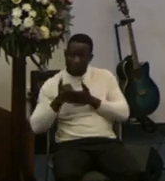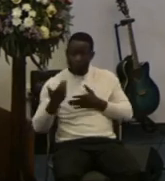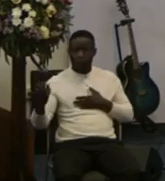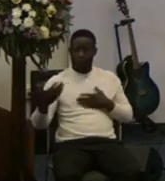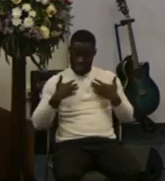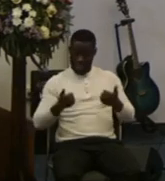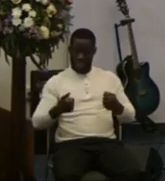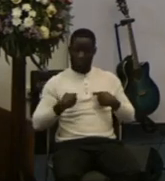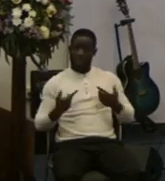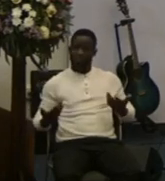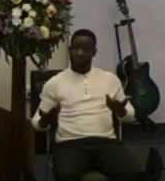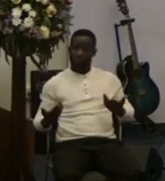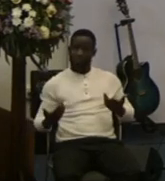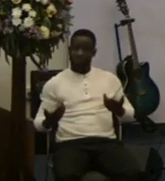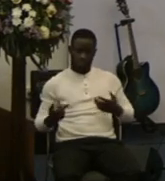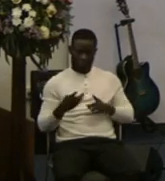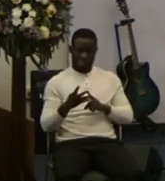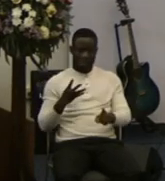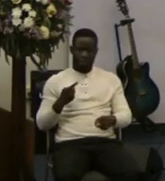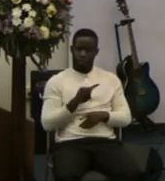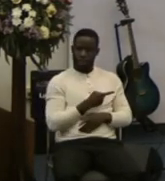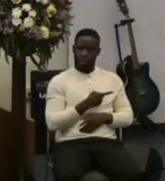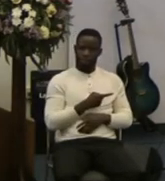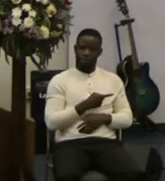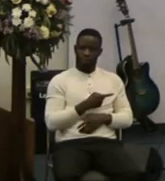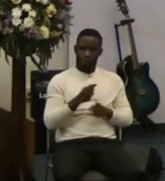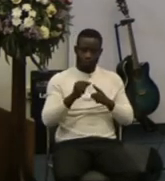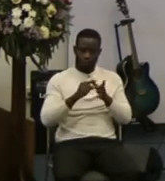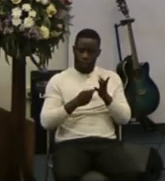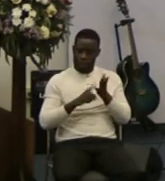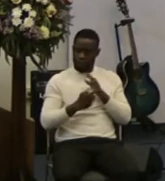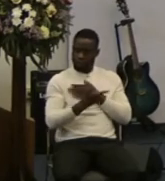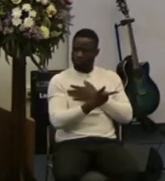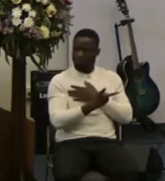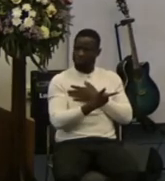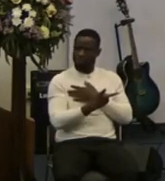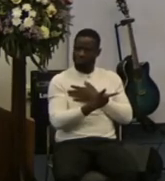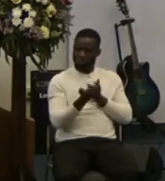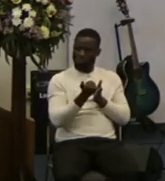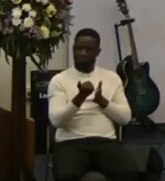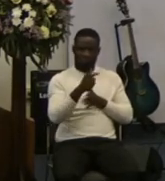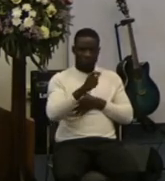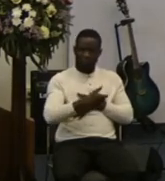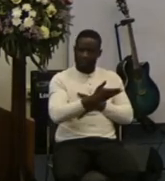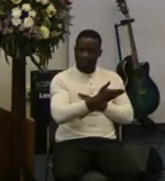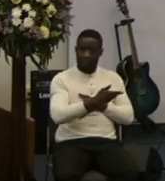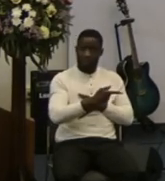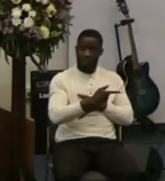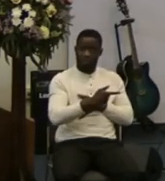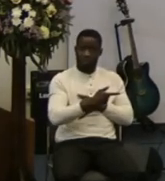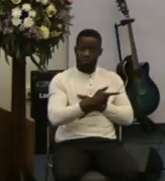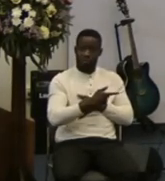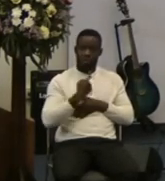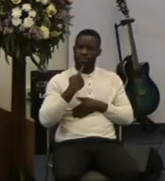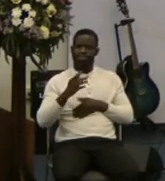mate healed. If anybody's going to call down healing from heaven, surely it's the great apostle. But he has to